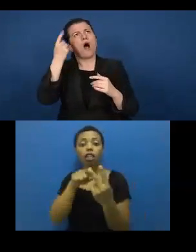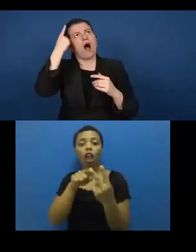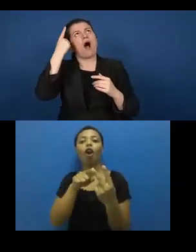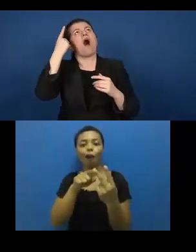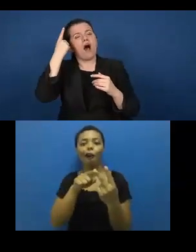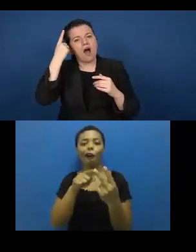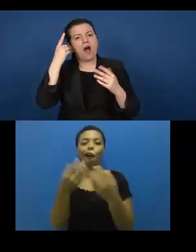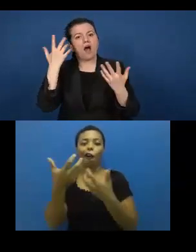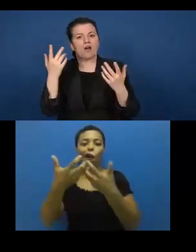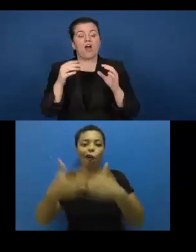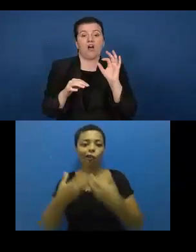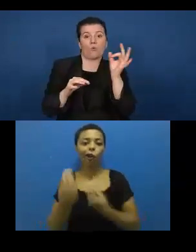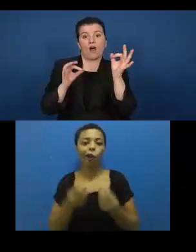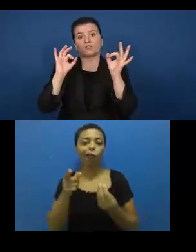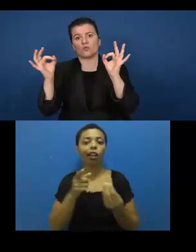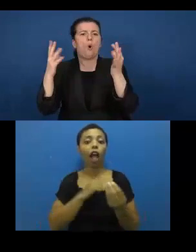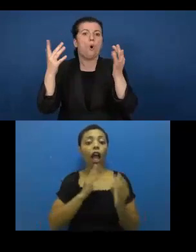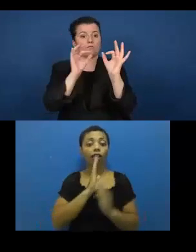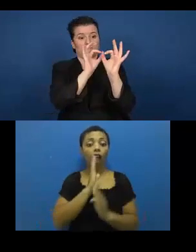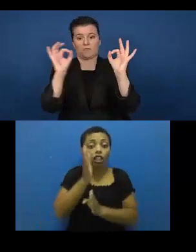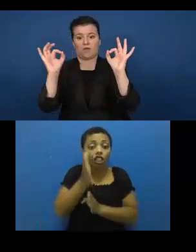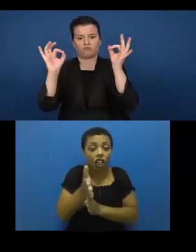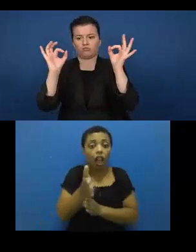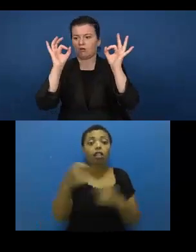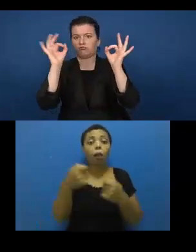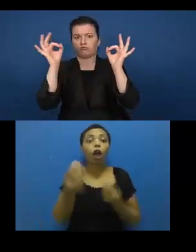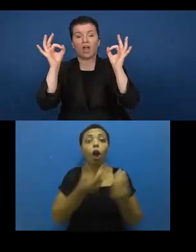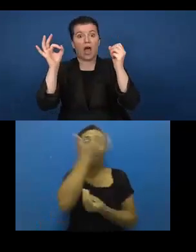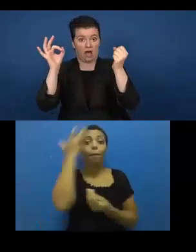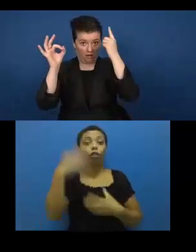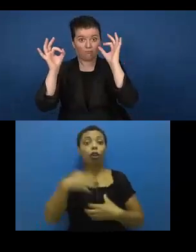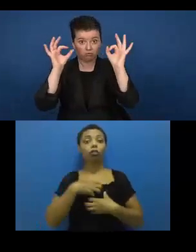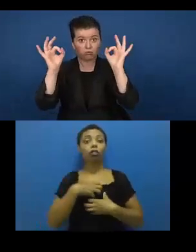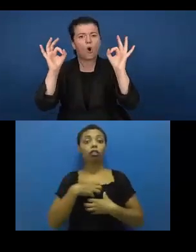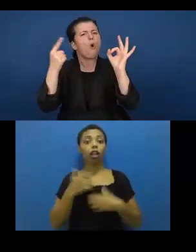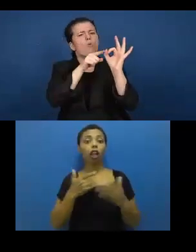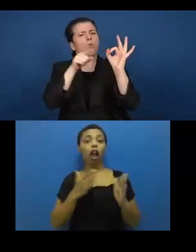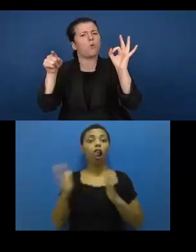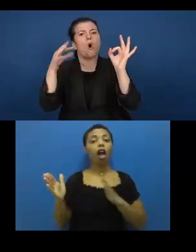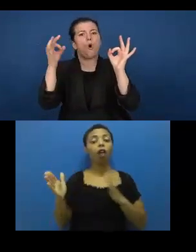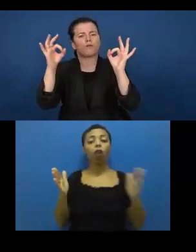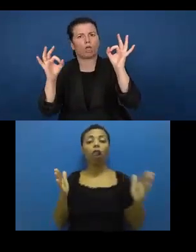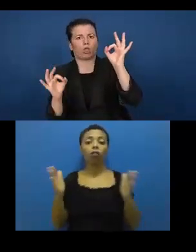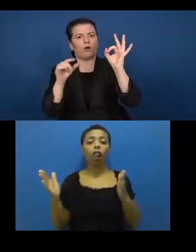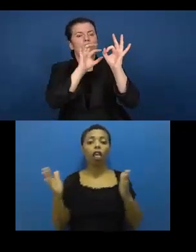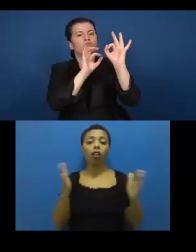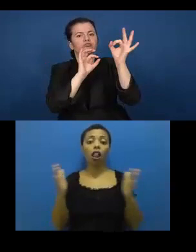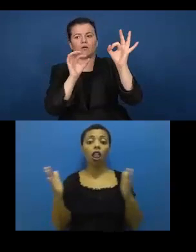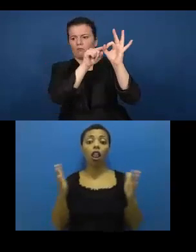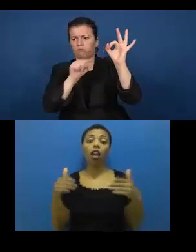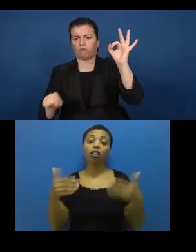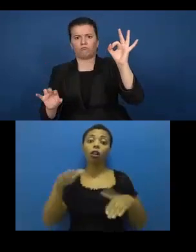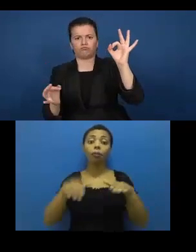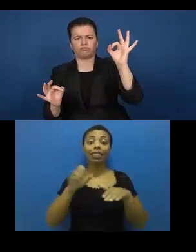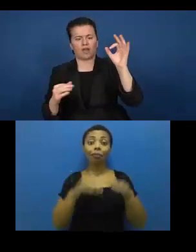two vibrations perceived? I'm showing you here a circle with dots and a dot in the center. These represent